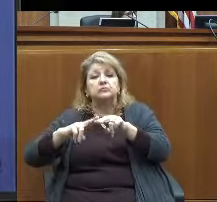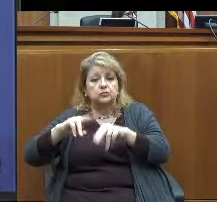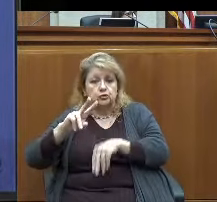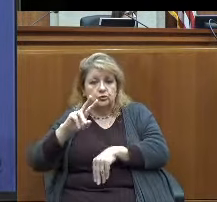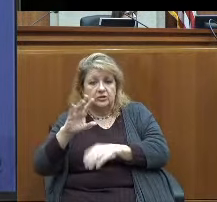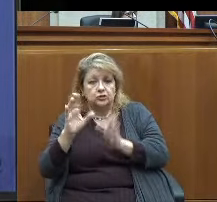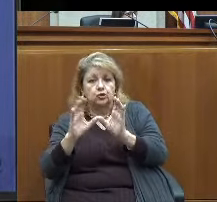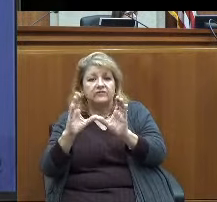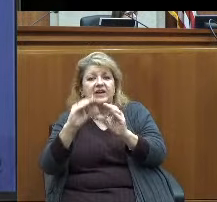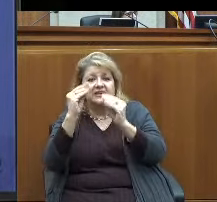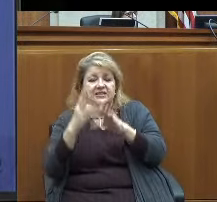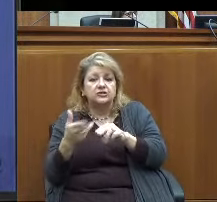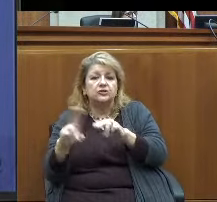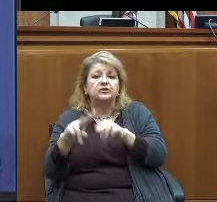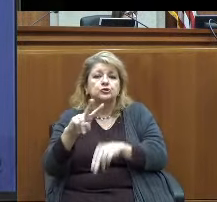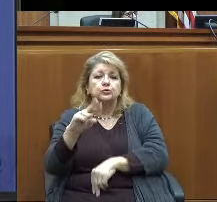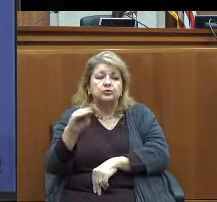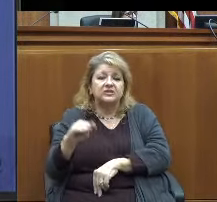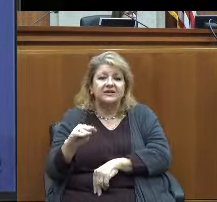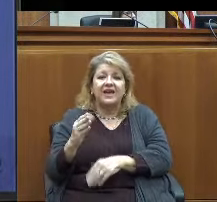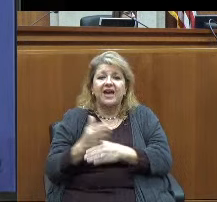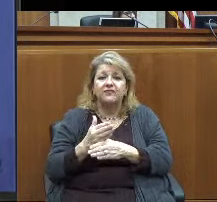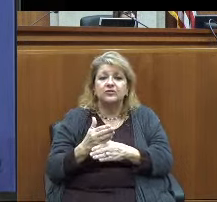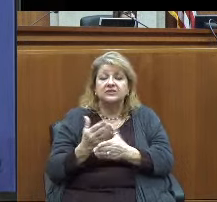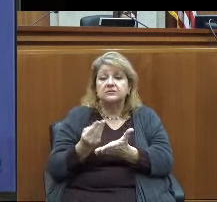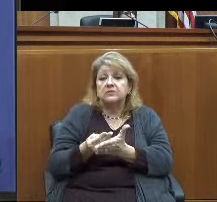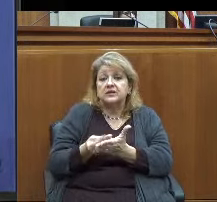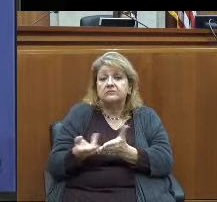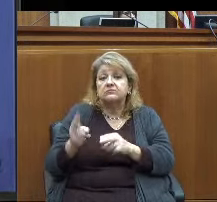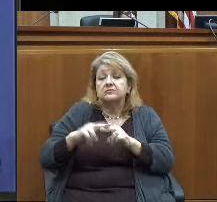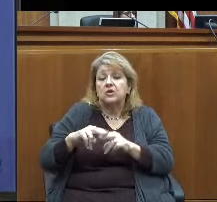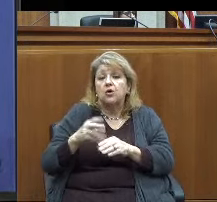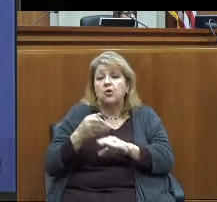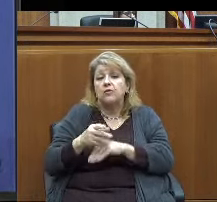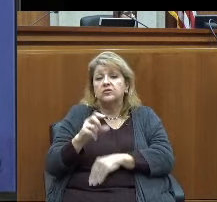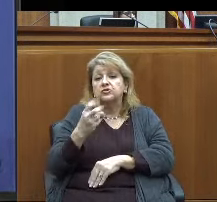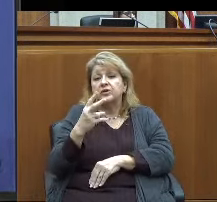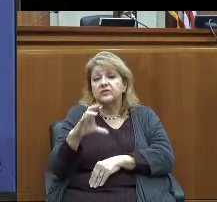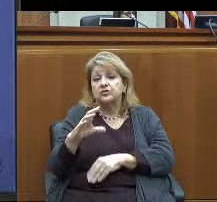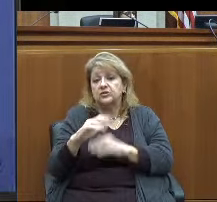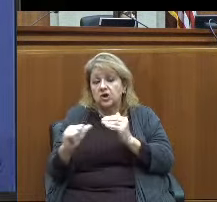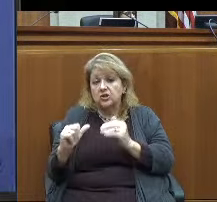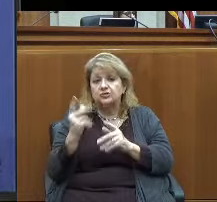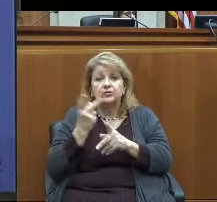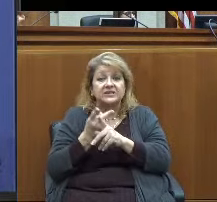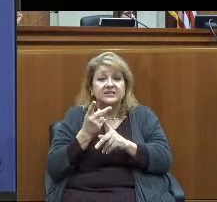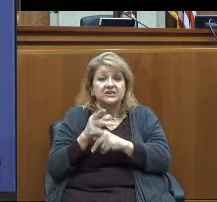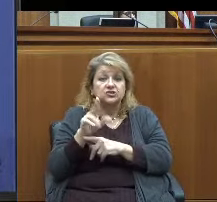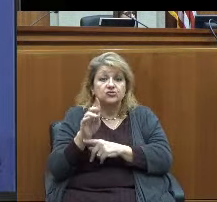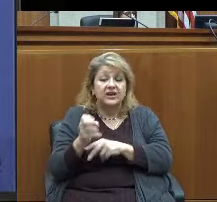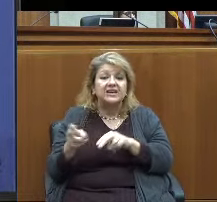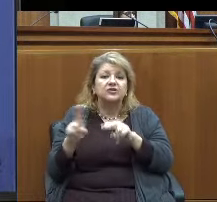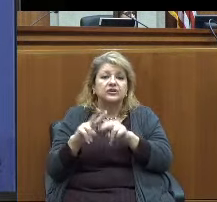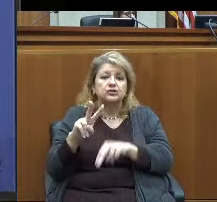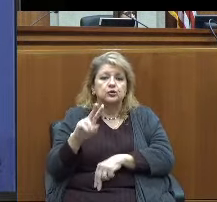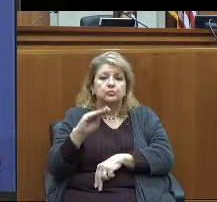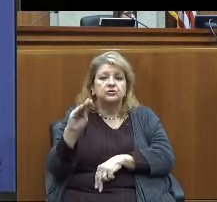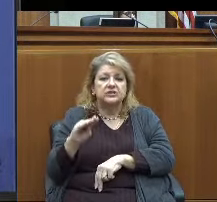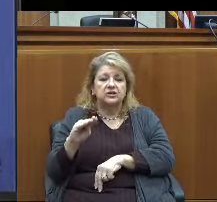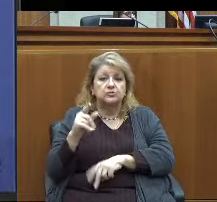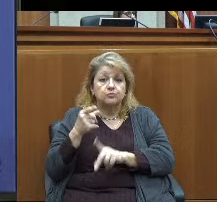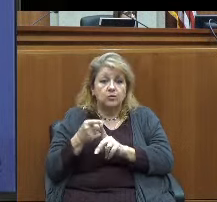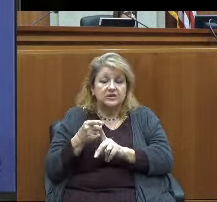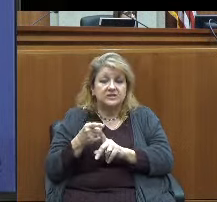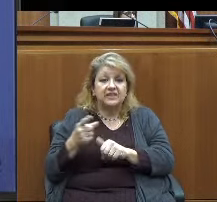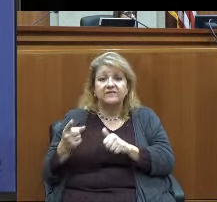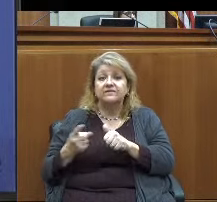by 2 percentage points. The average salary increased over $1,200, and the retention rate increased by 2 percentage points, and the